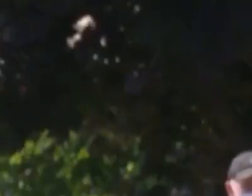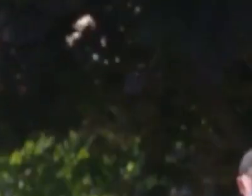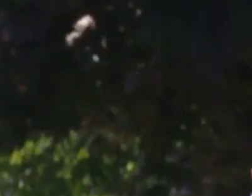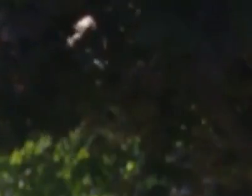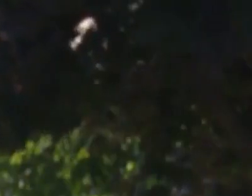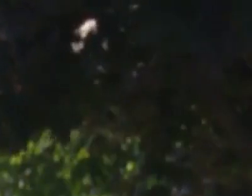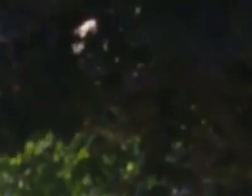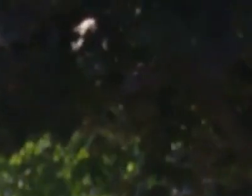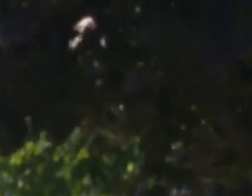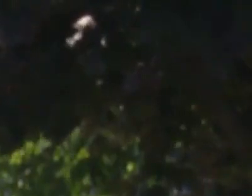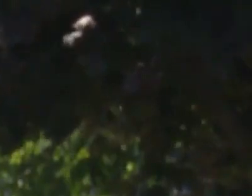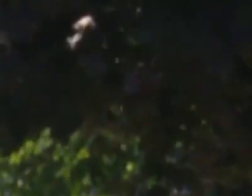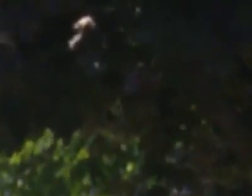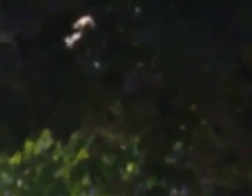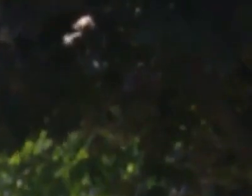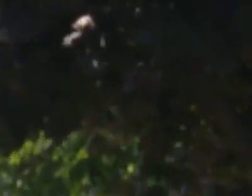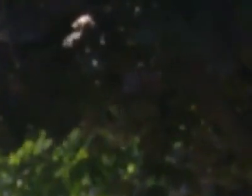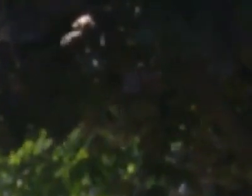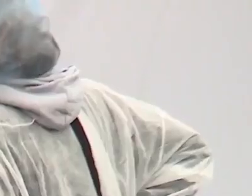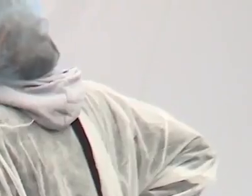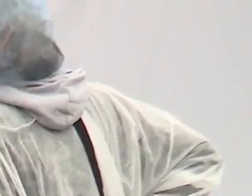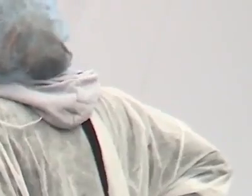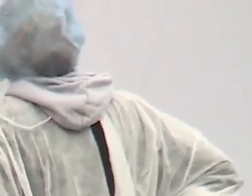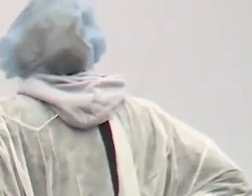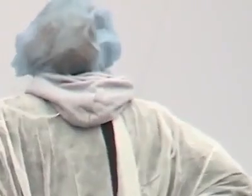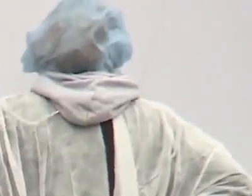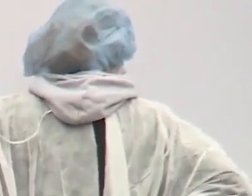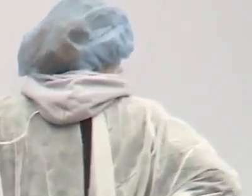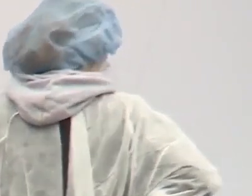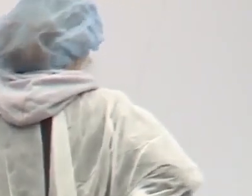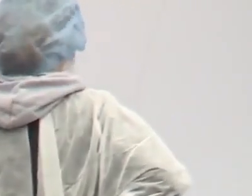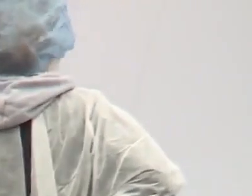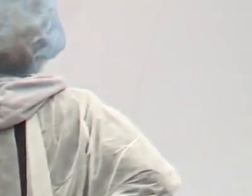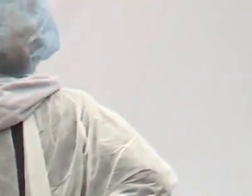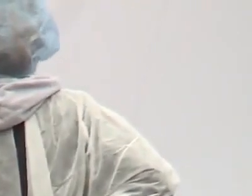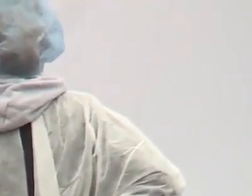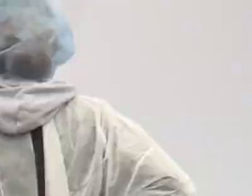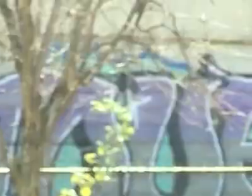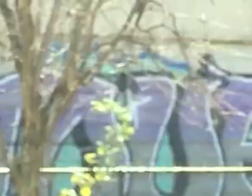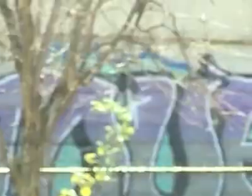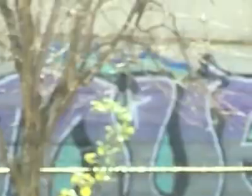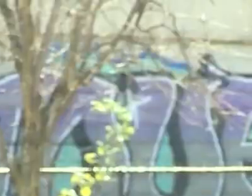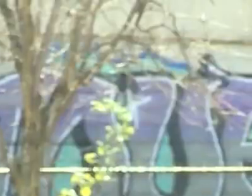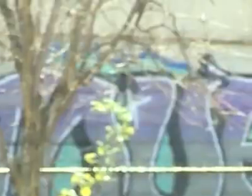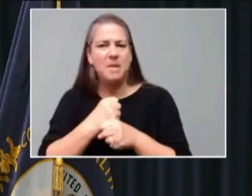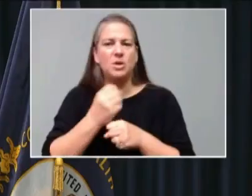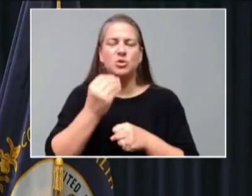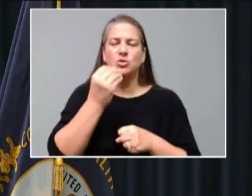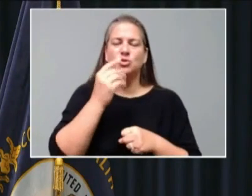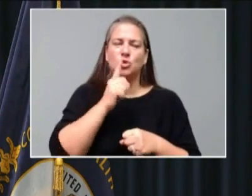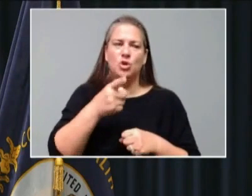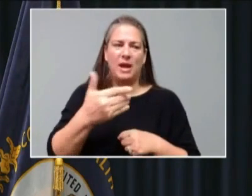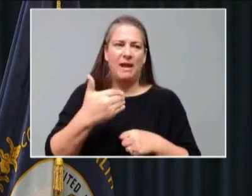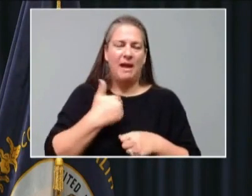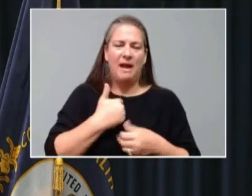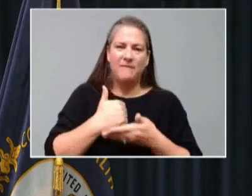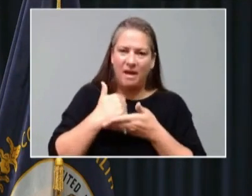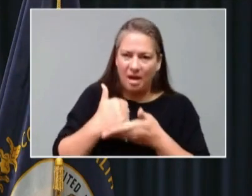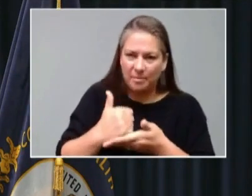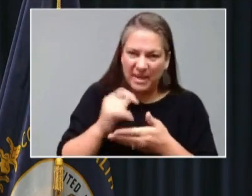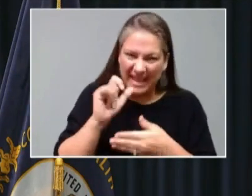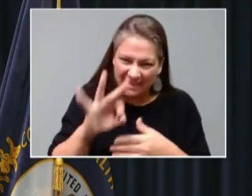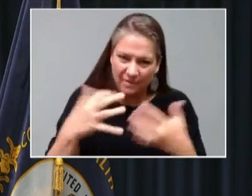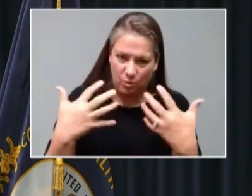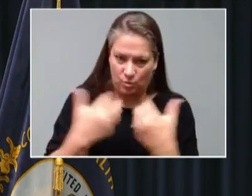He's also opening up additional COVID testing sites to cut down on the number of people going to ERs to get tested. Number one, get vaccinated.